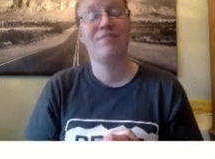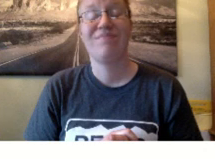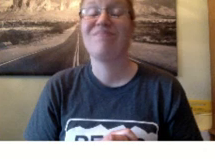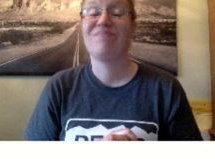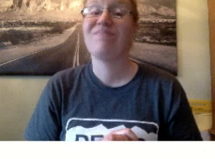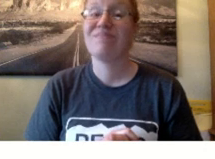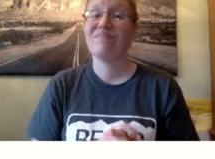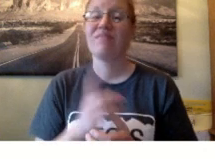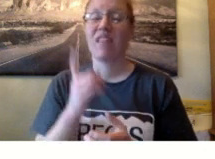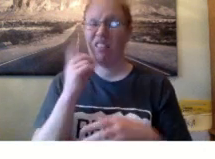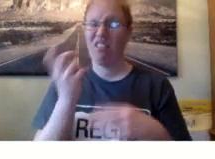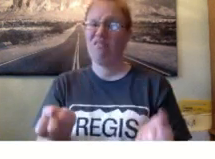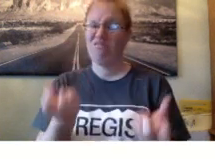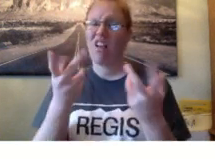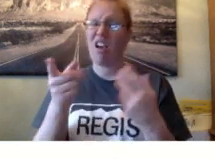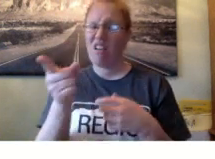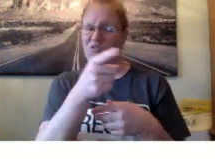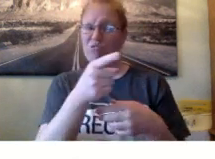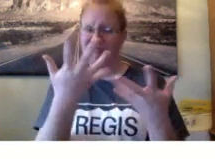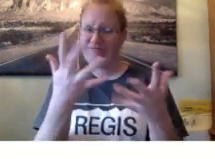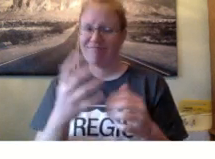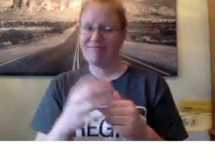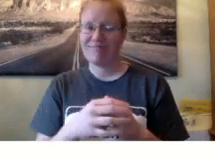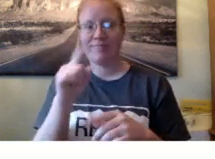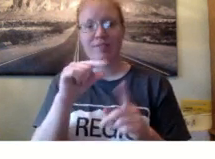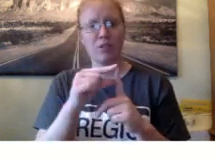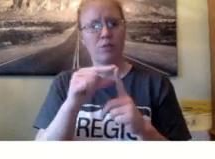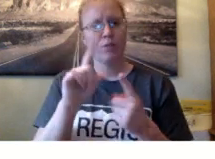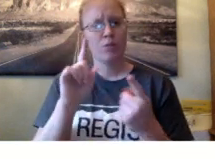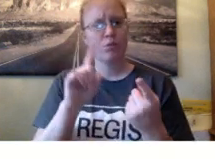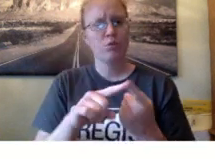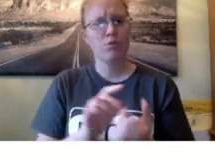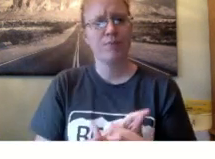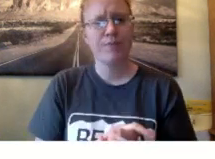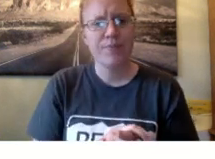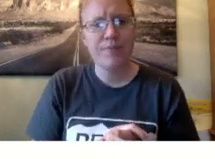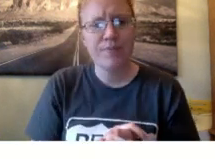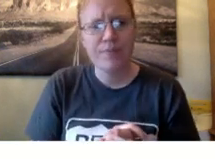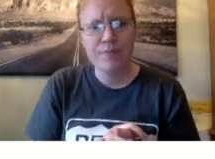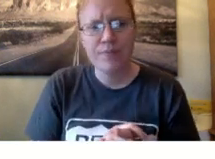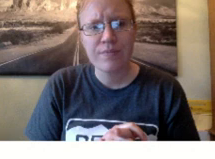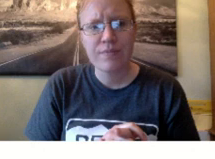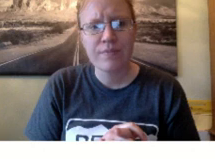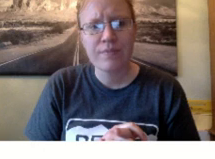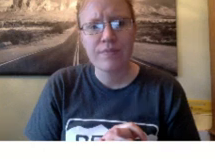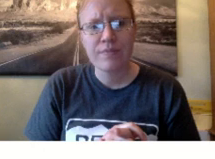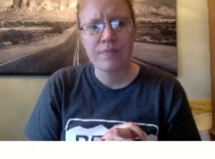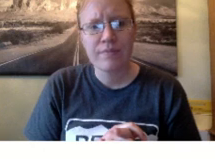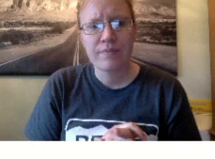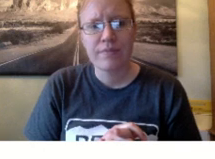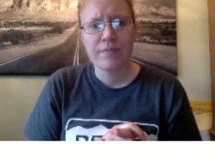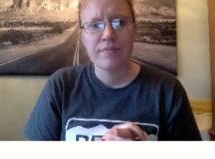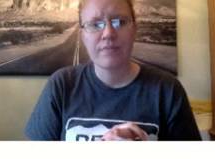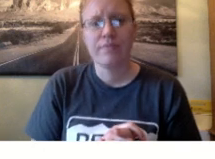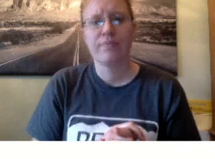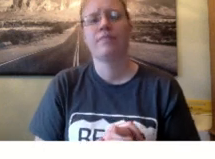Yes, a lot of you have. Okay, so let's go ahead and circle the word "to" right here.